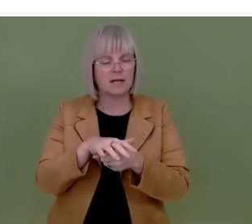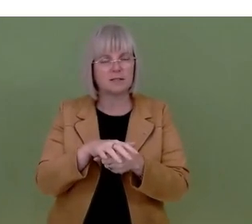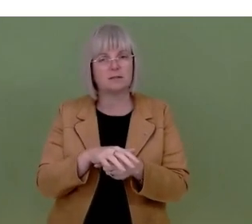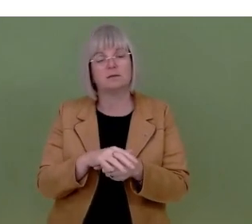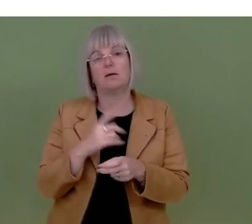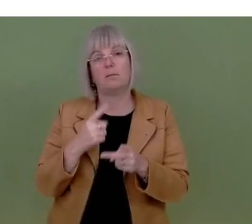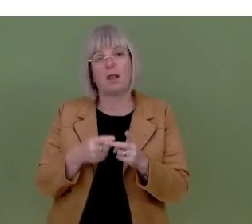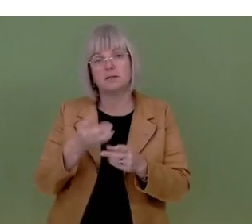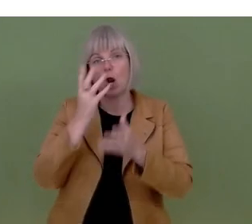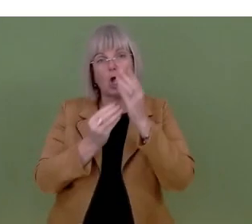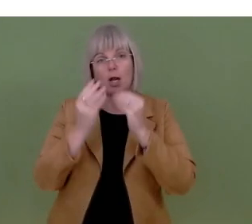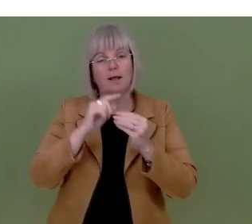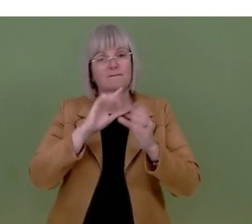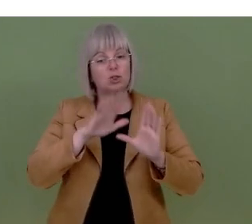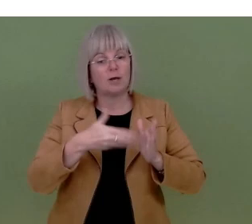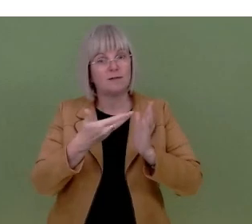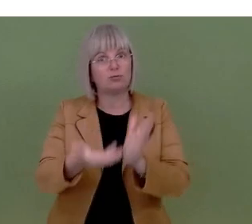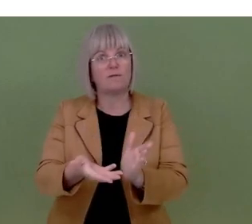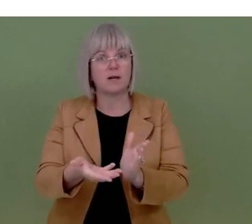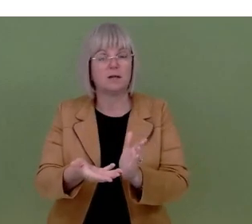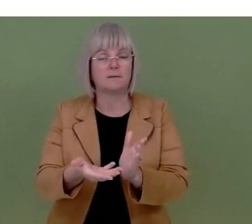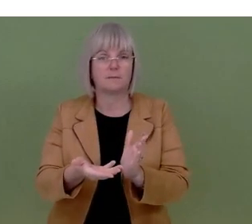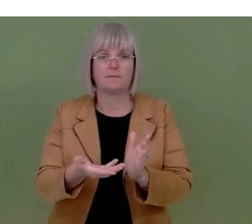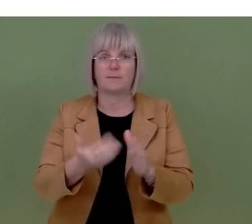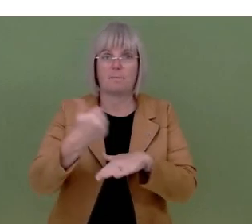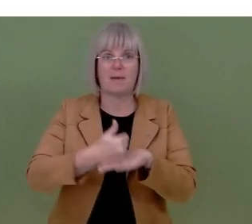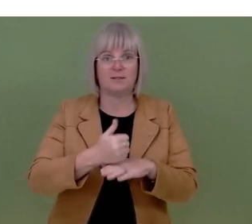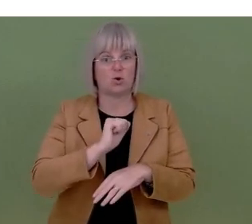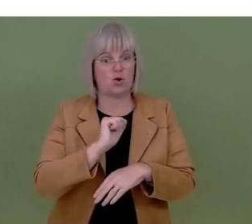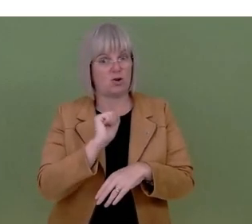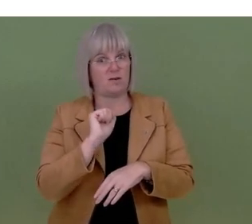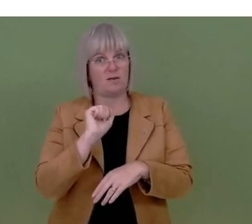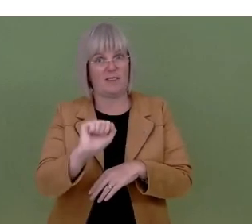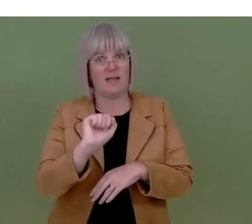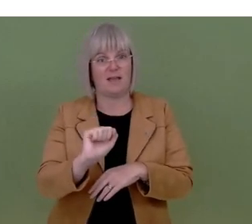service providers as well, based on the experiences